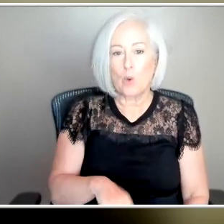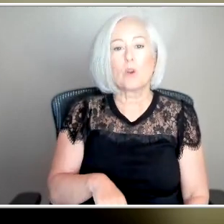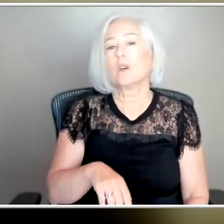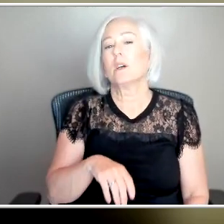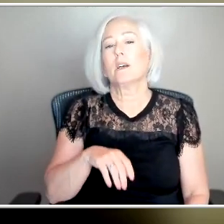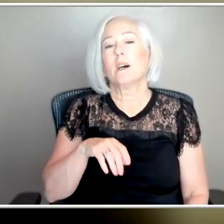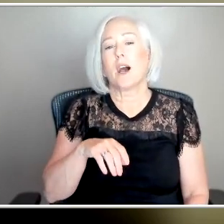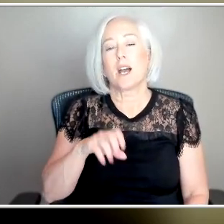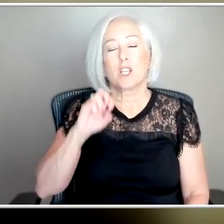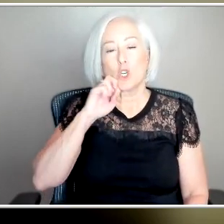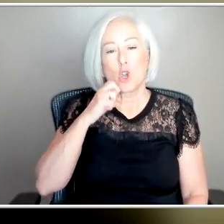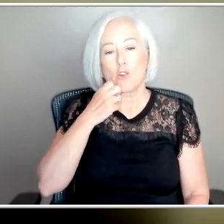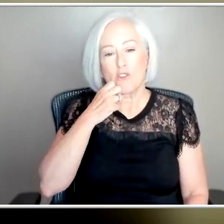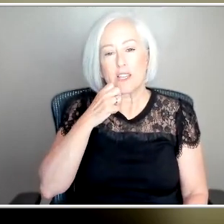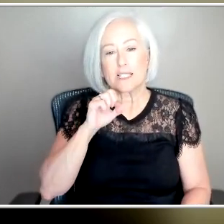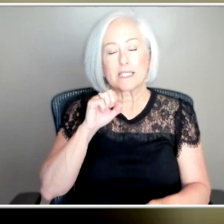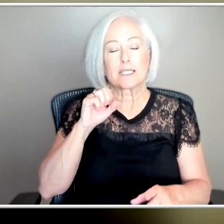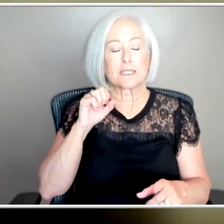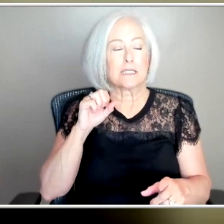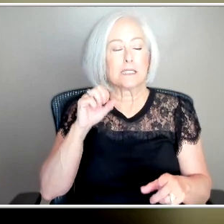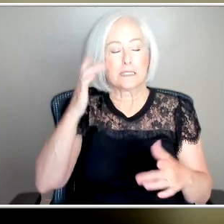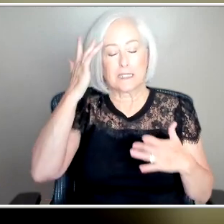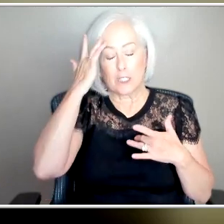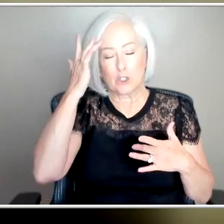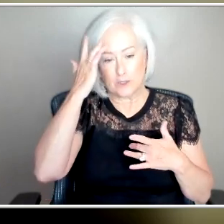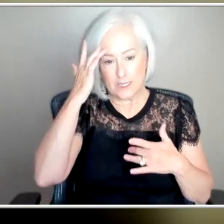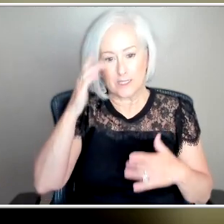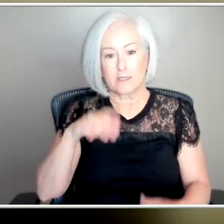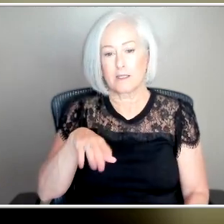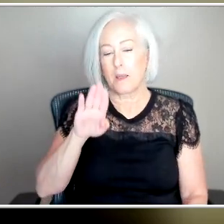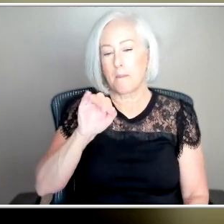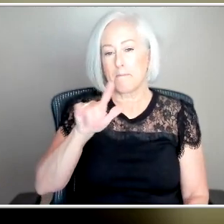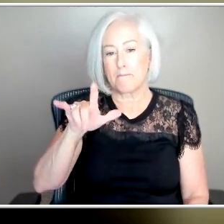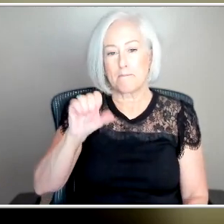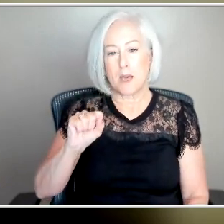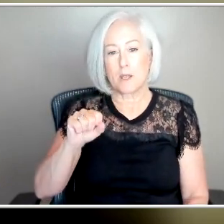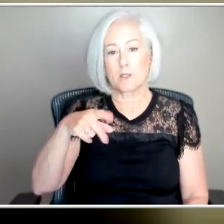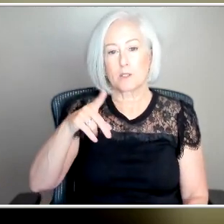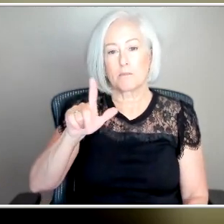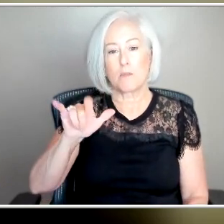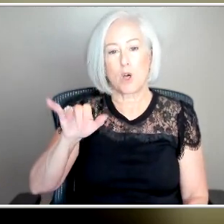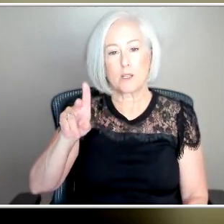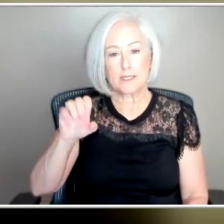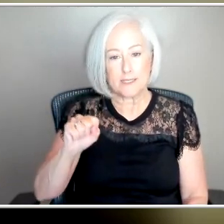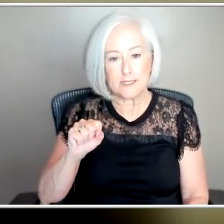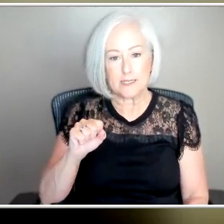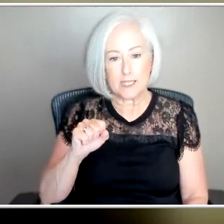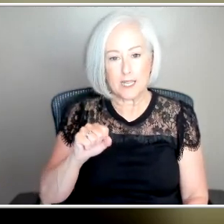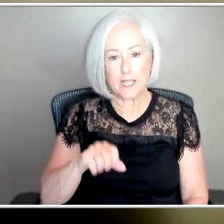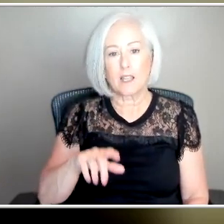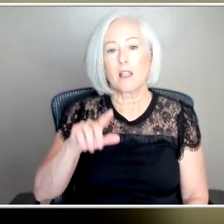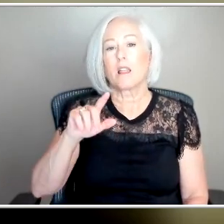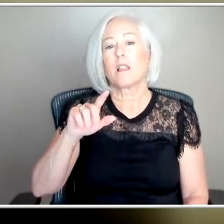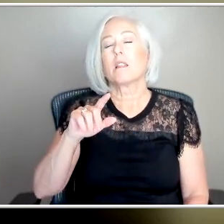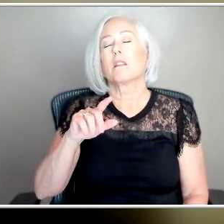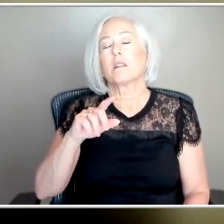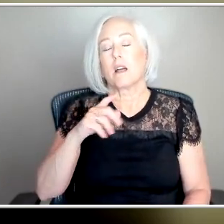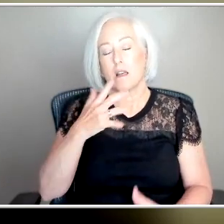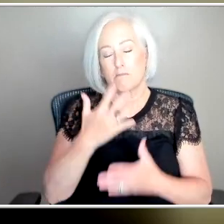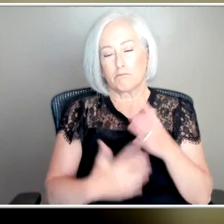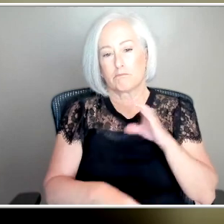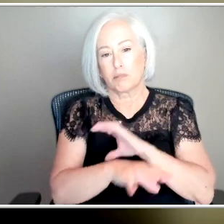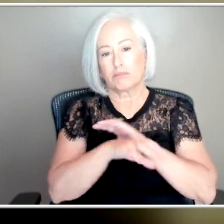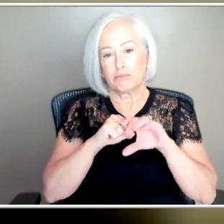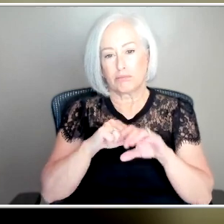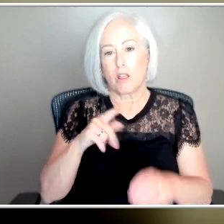nervous condition that can occur sometimes, Bell's palsy, and then thrombosis and thrombocytopenia syndrome, which can occur